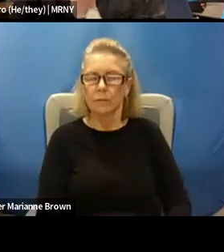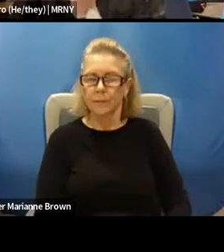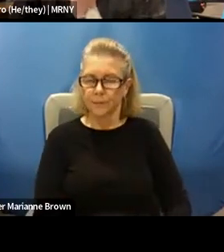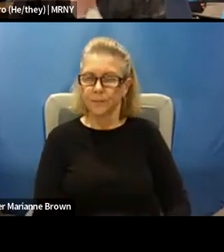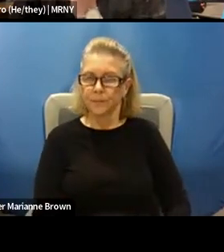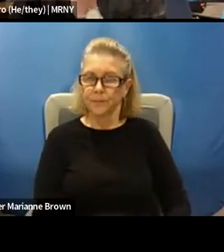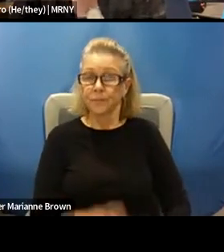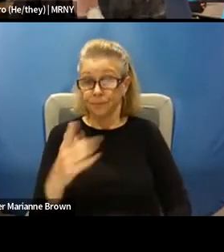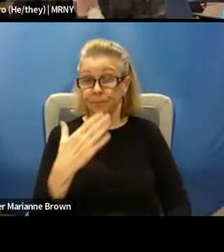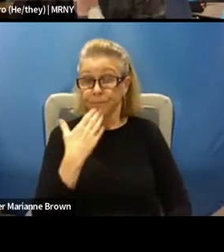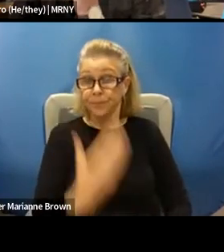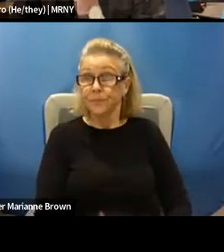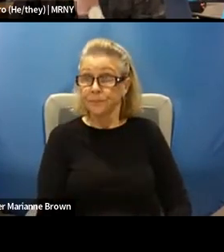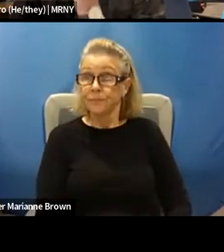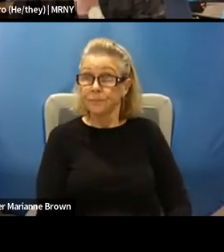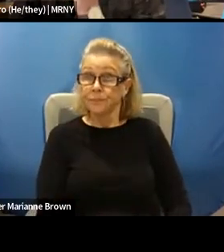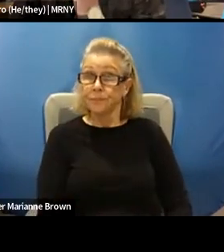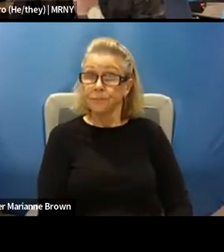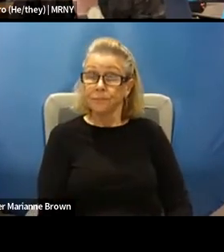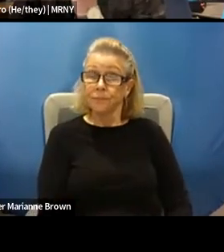Thank you.